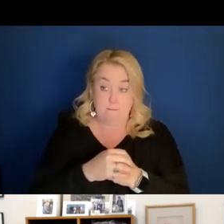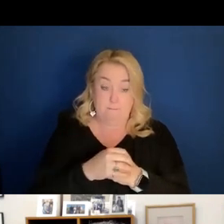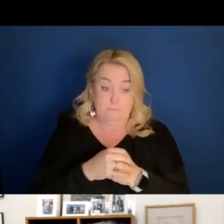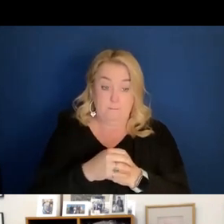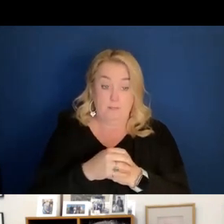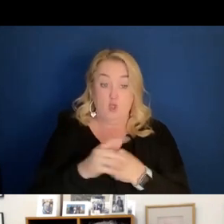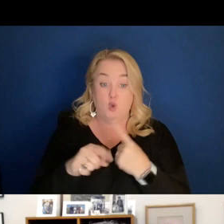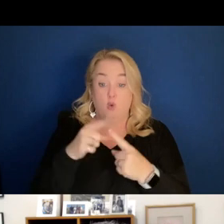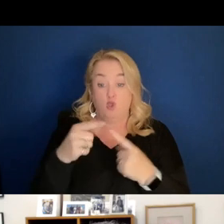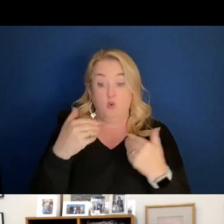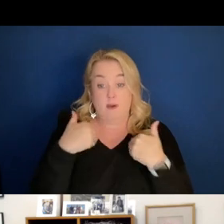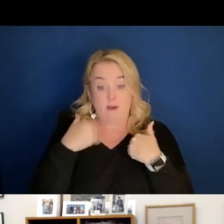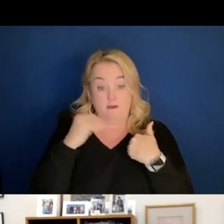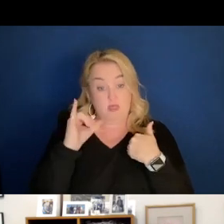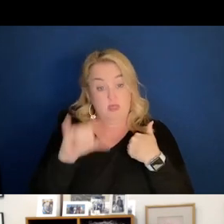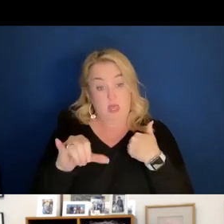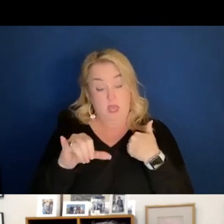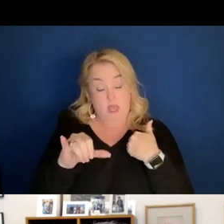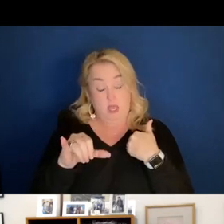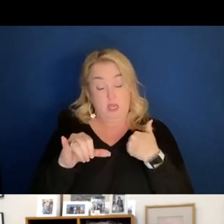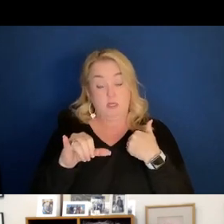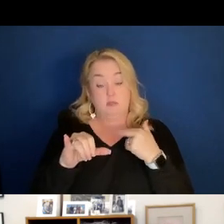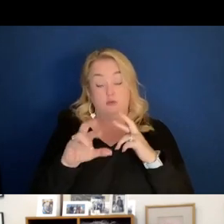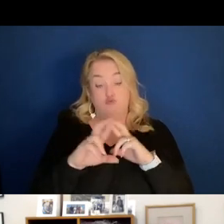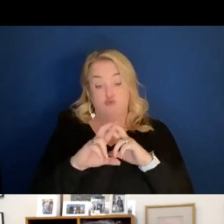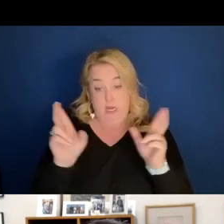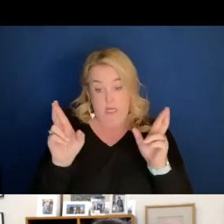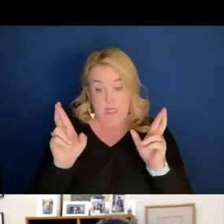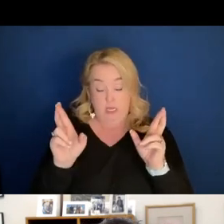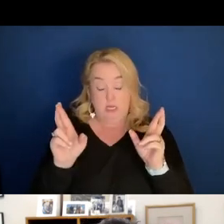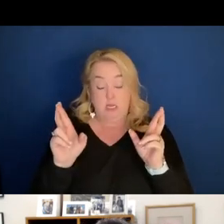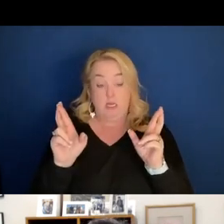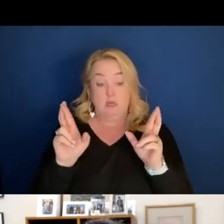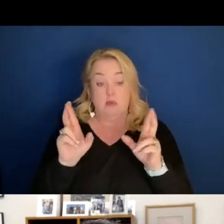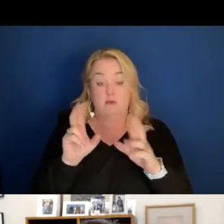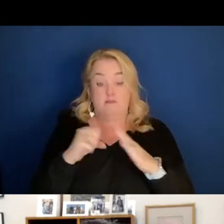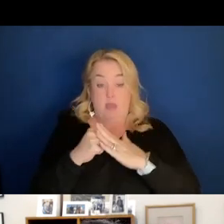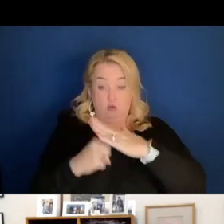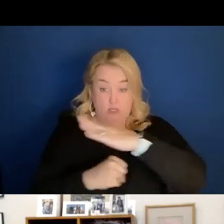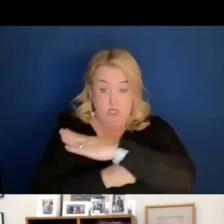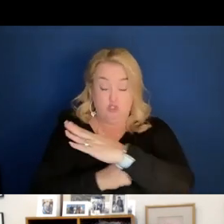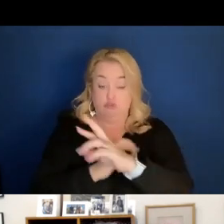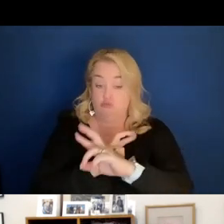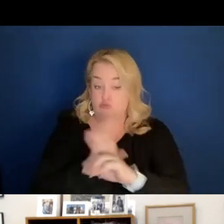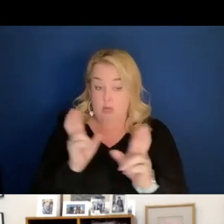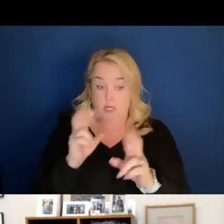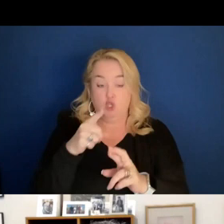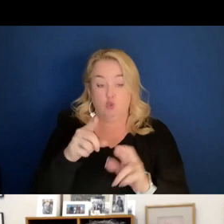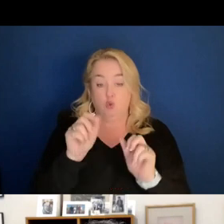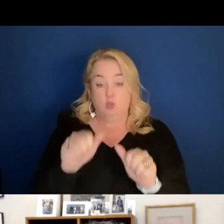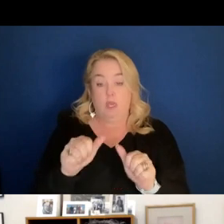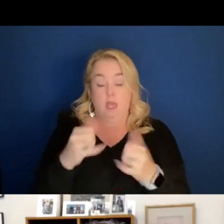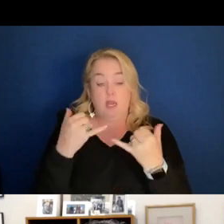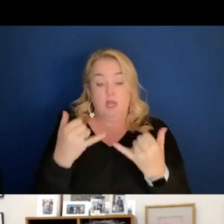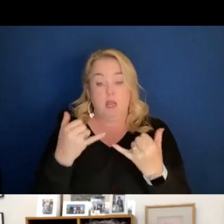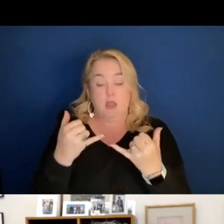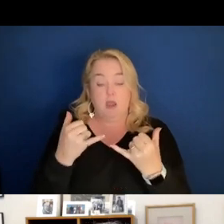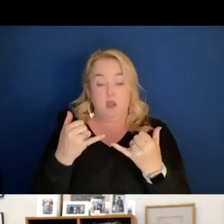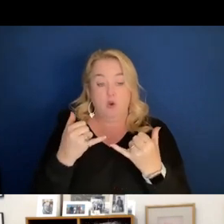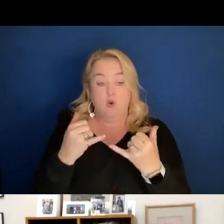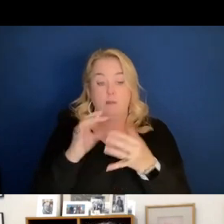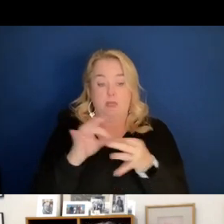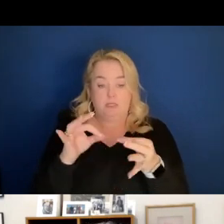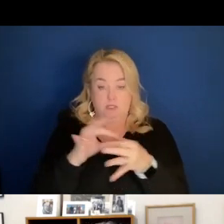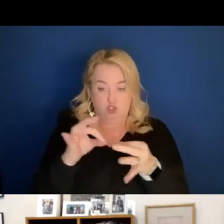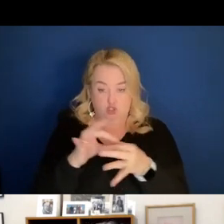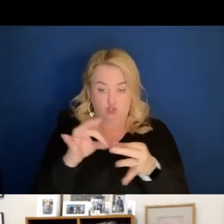So once you have some of that strategic framework or strategic foundation understood, you can turn your attention then to messaging. So you